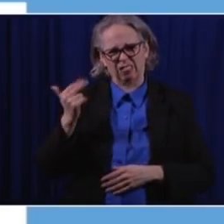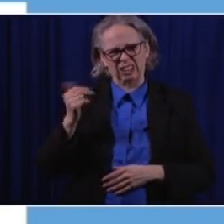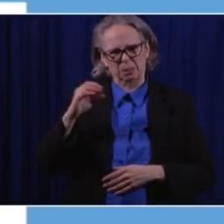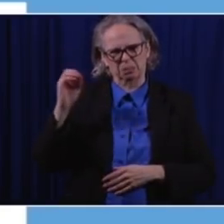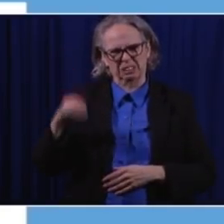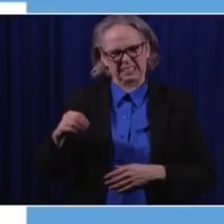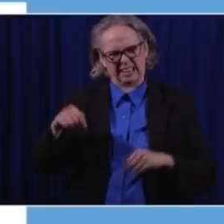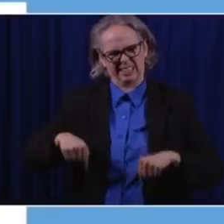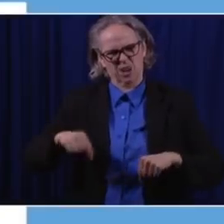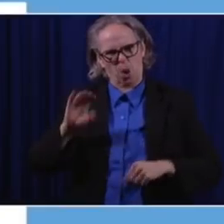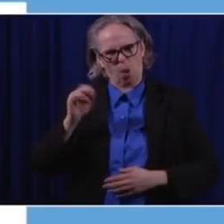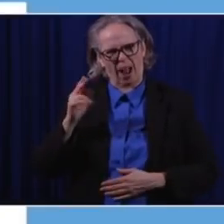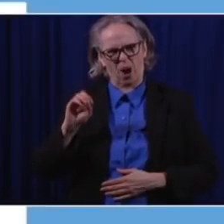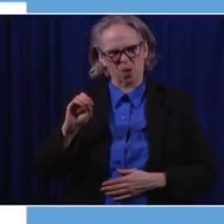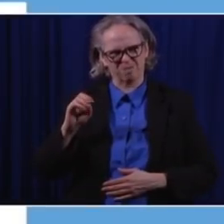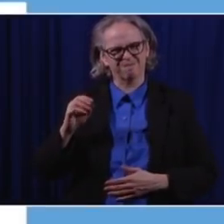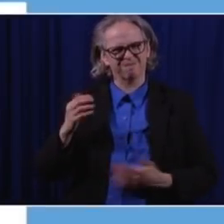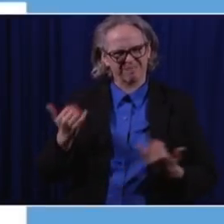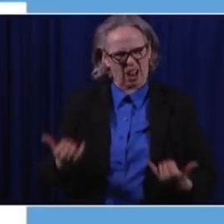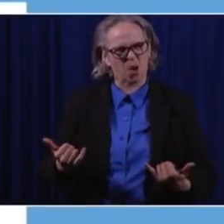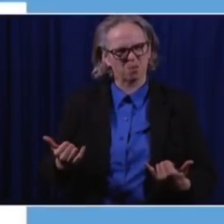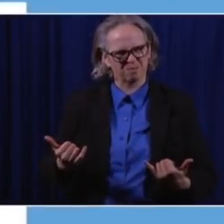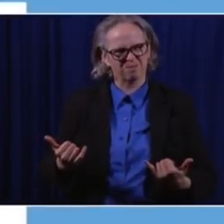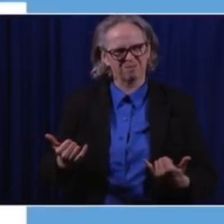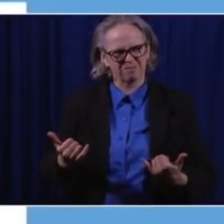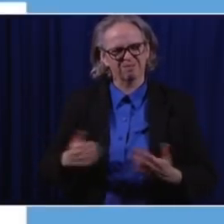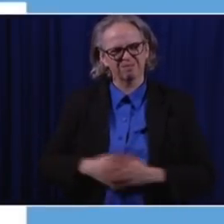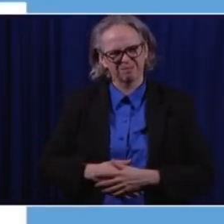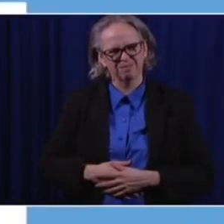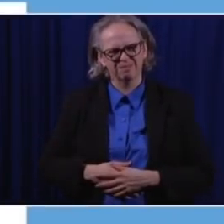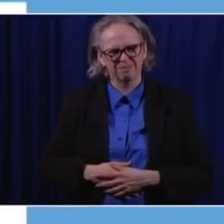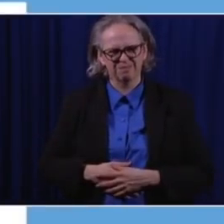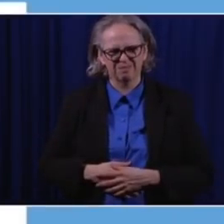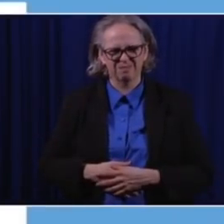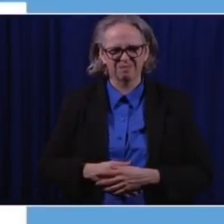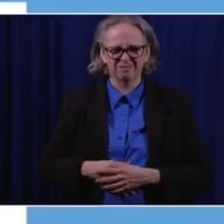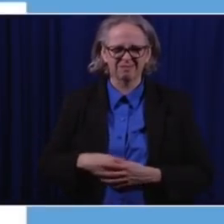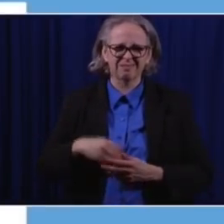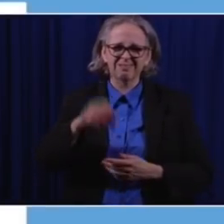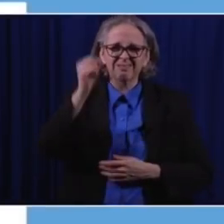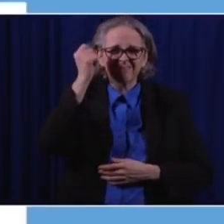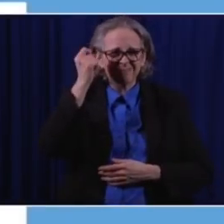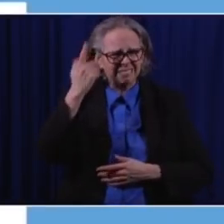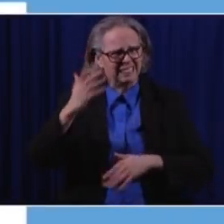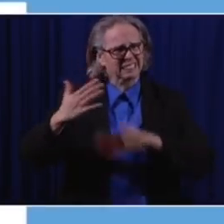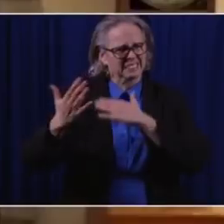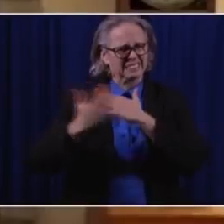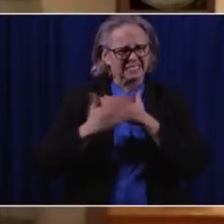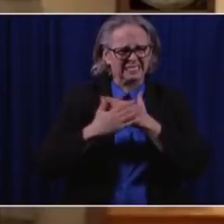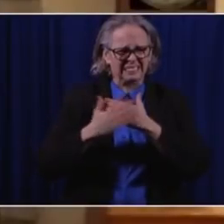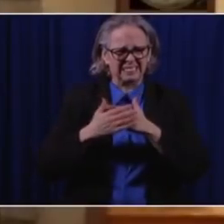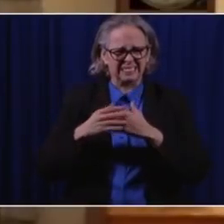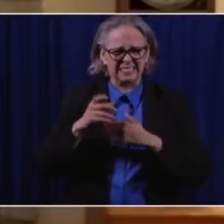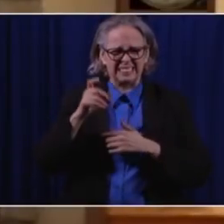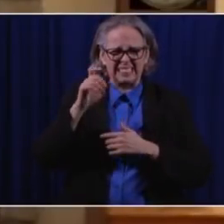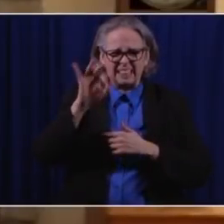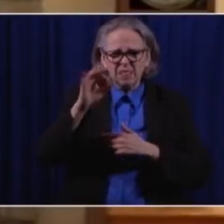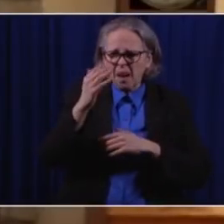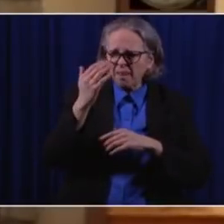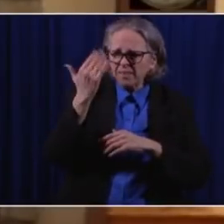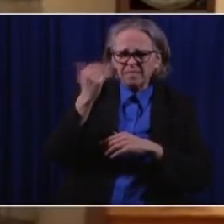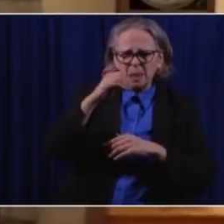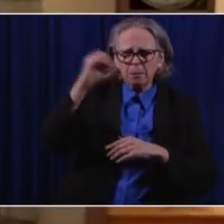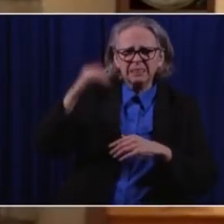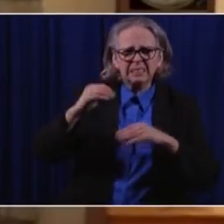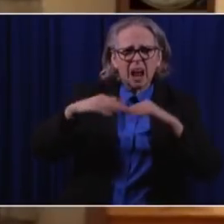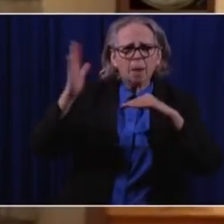We have flagged in the past, and we'll continue to do so, states that are above 15%. Sadly, we are